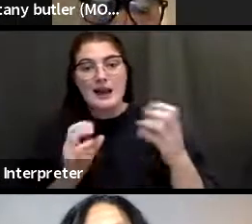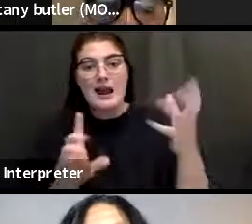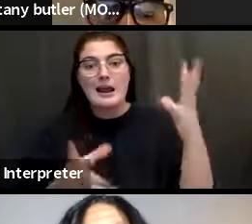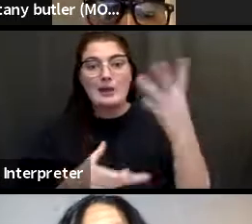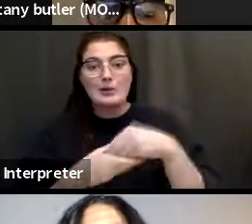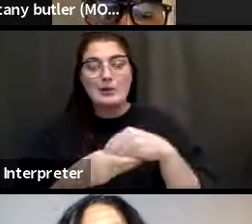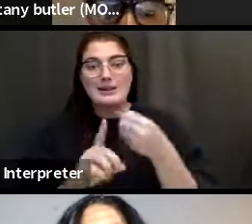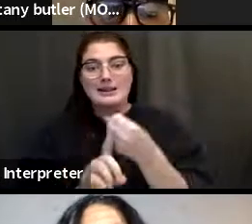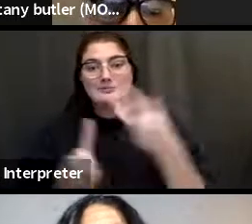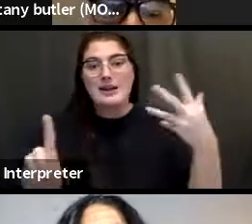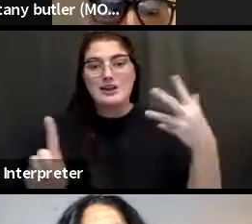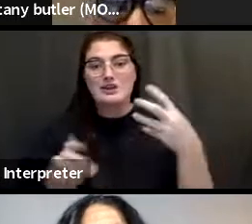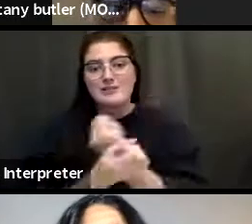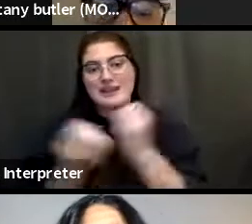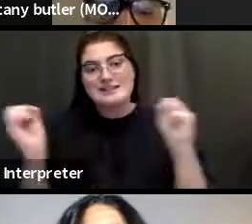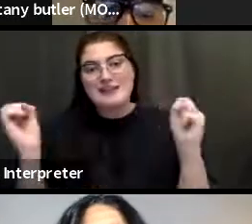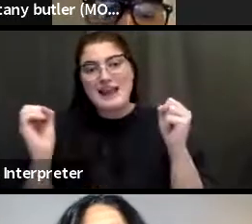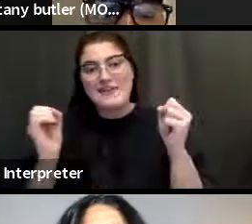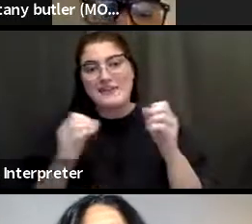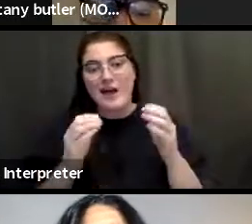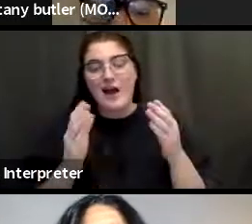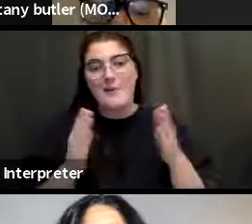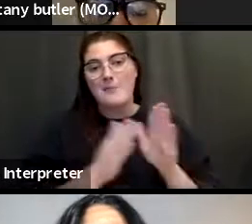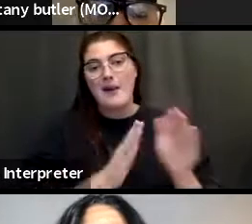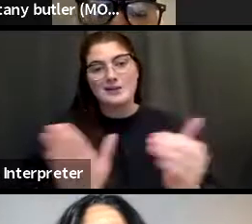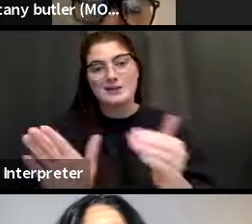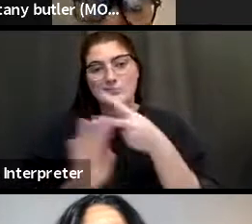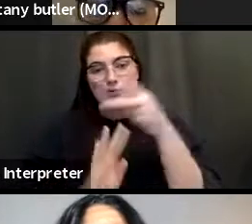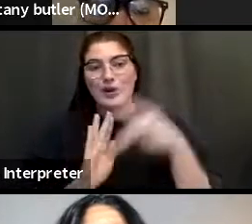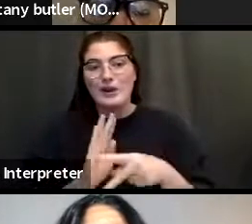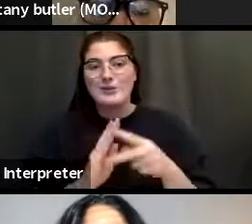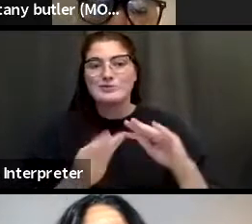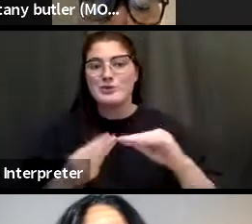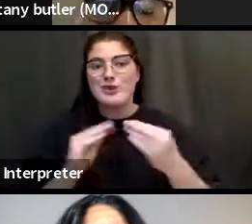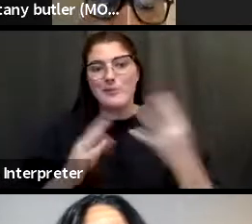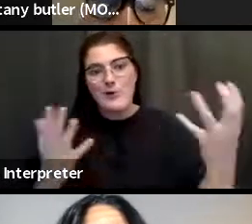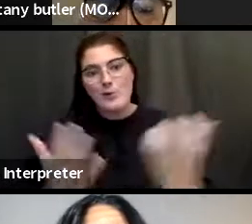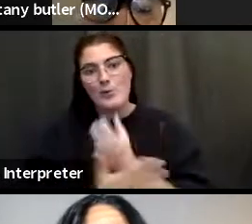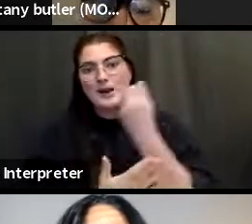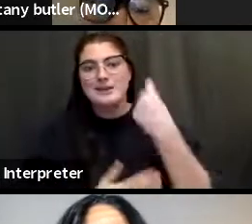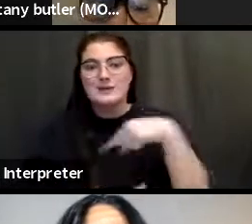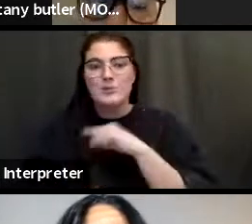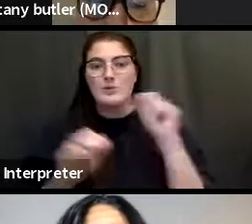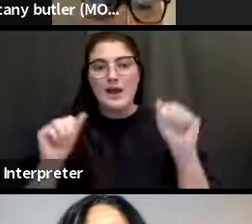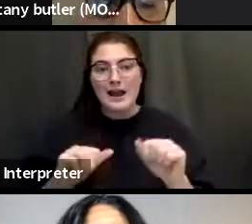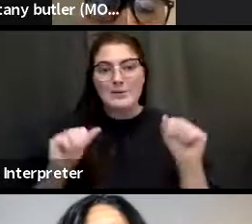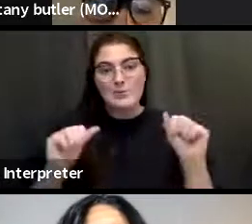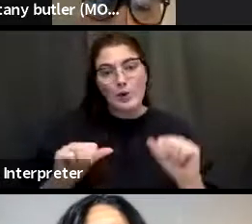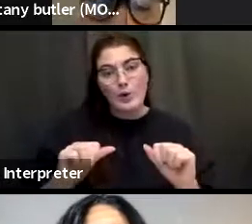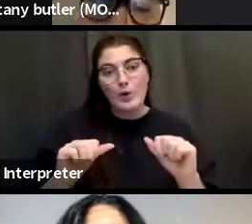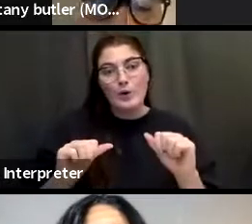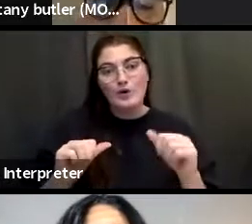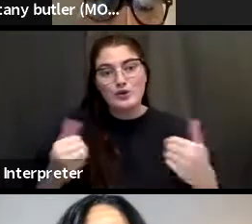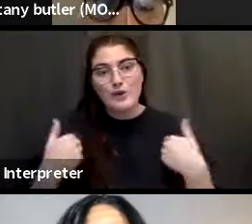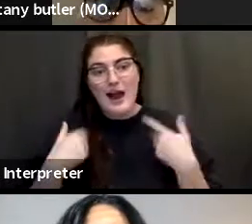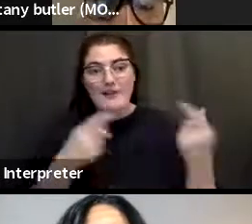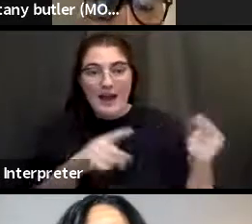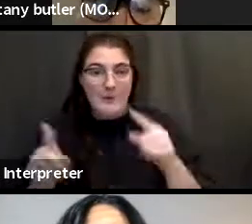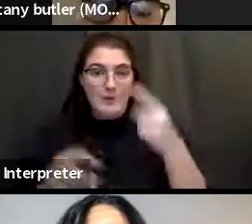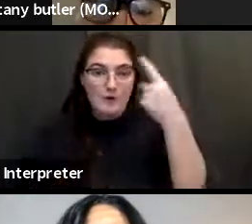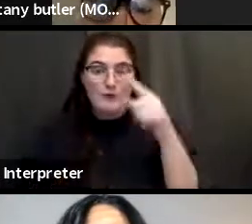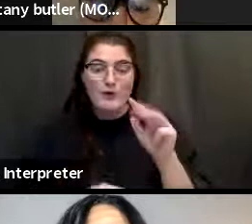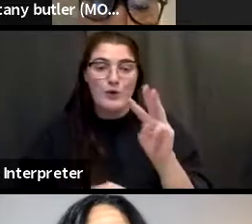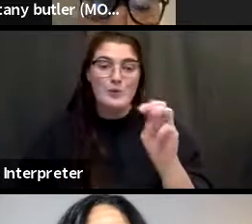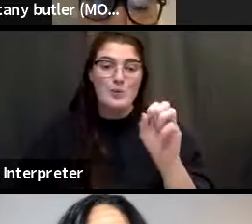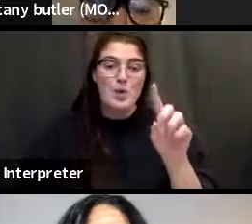Passage program. And so there are a number of wins that we were able to have happen for Ward